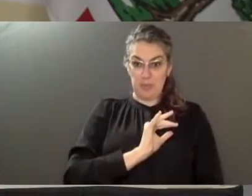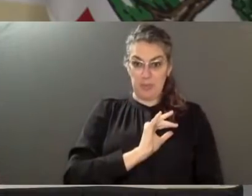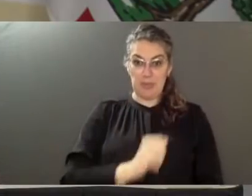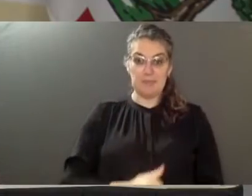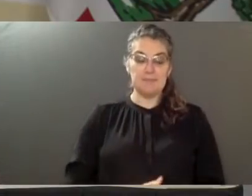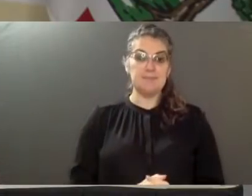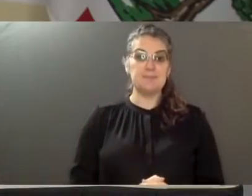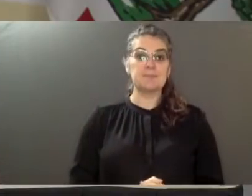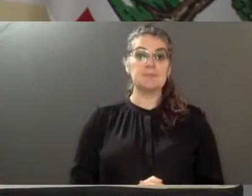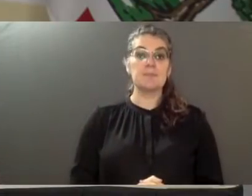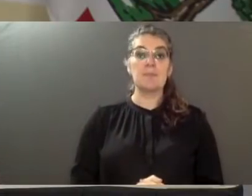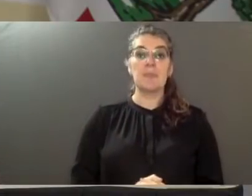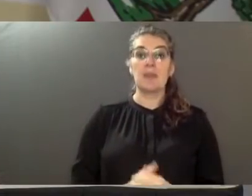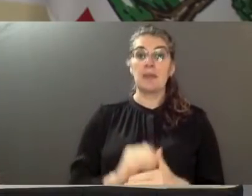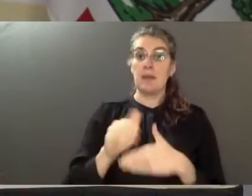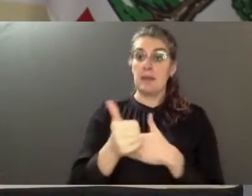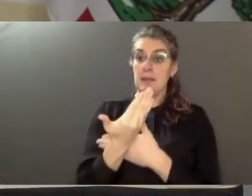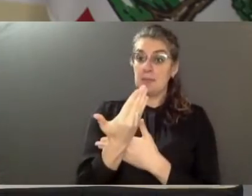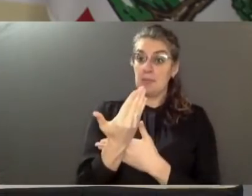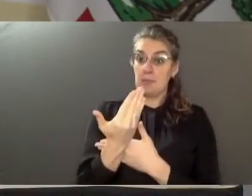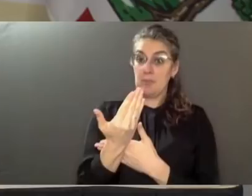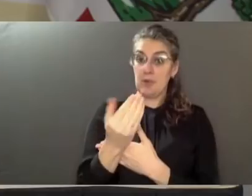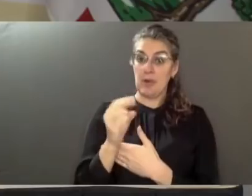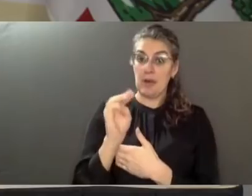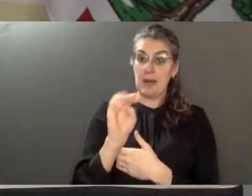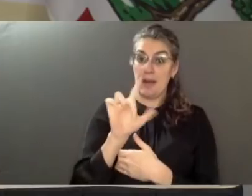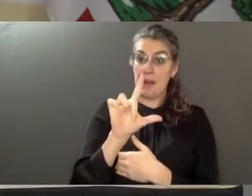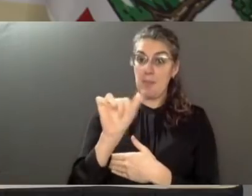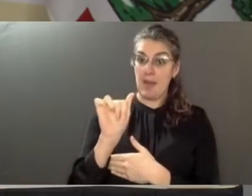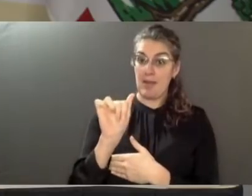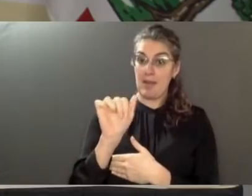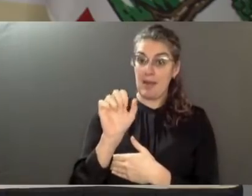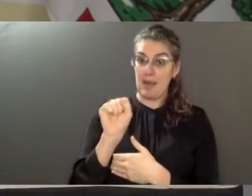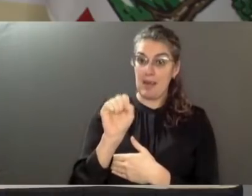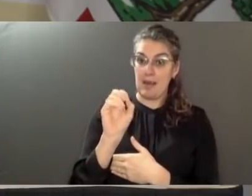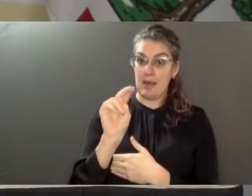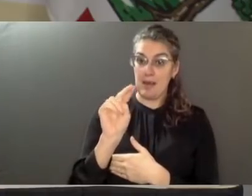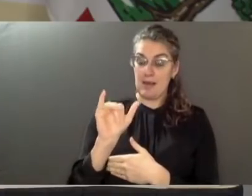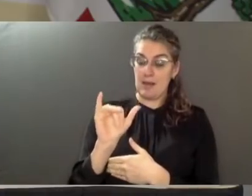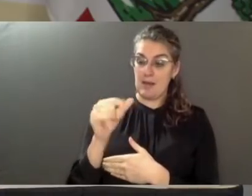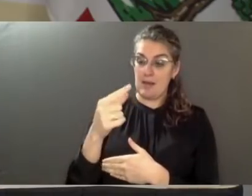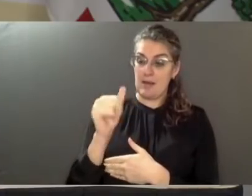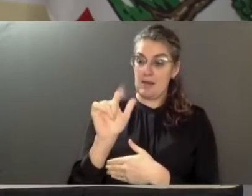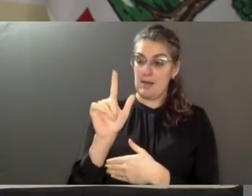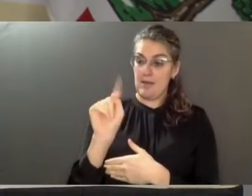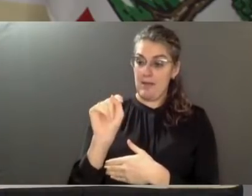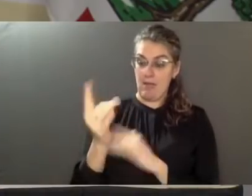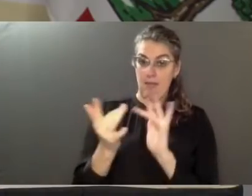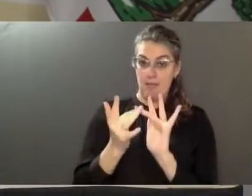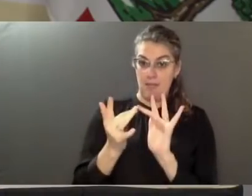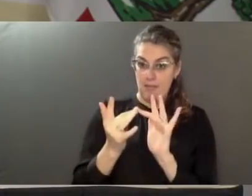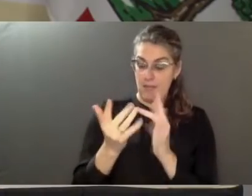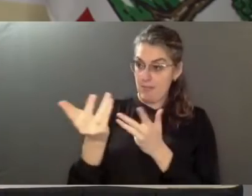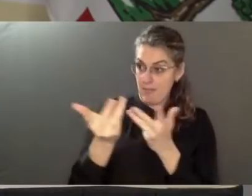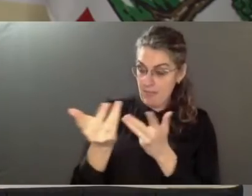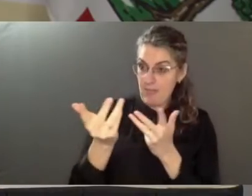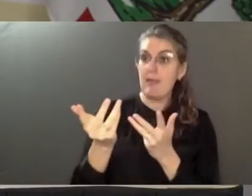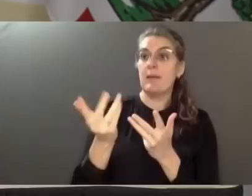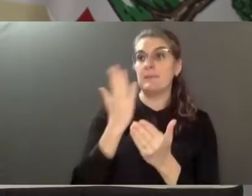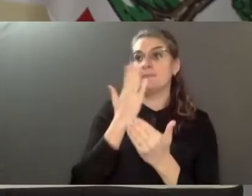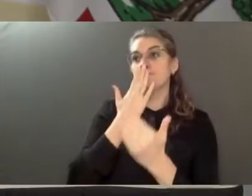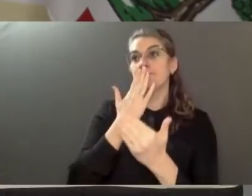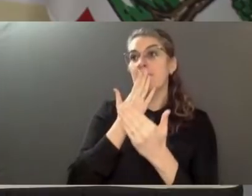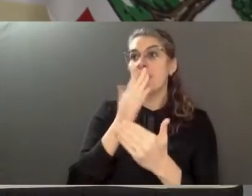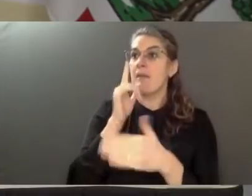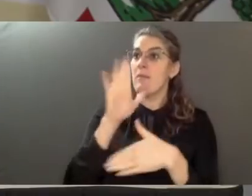MLA for the area and the leader of the third party, Sonny Gallant, to express our appreciation and thanks to all of those for those